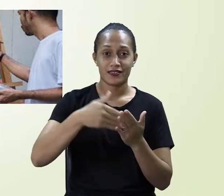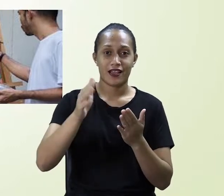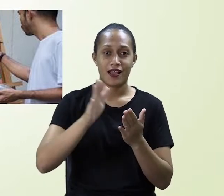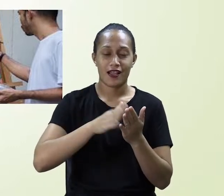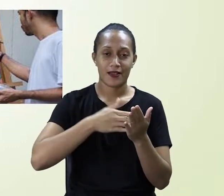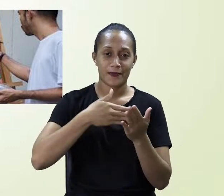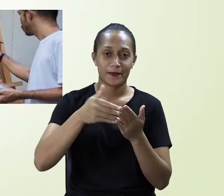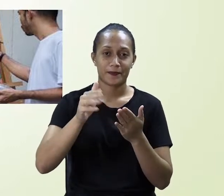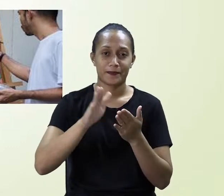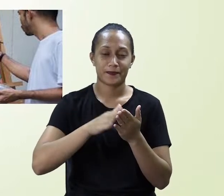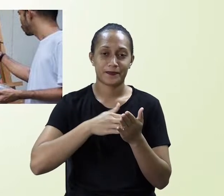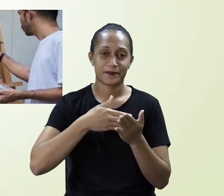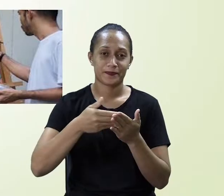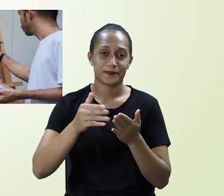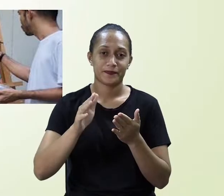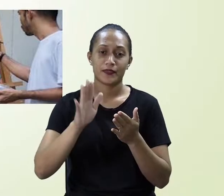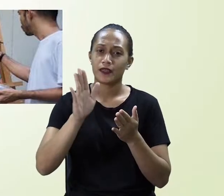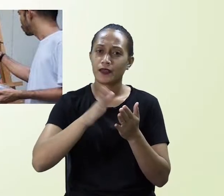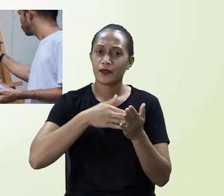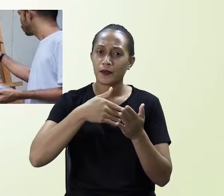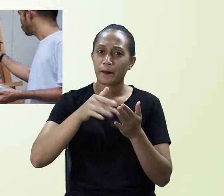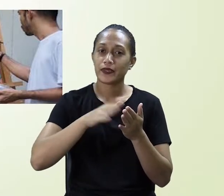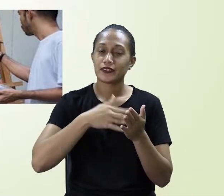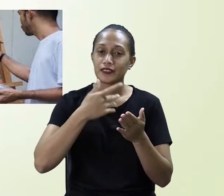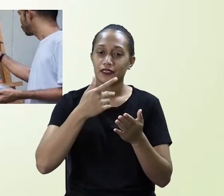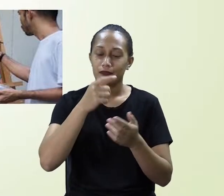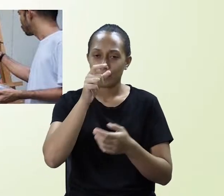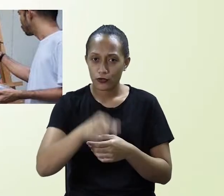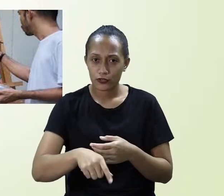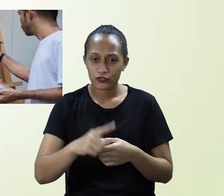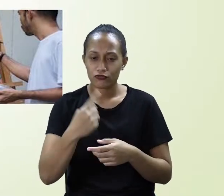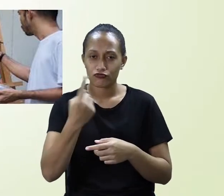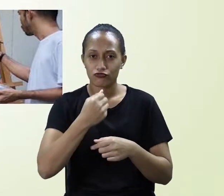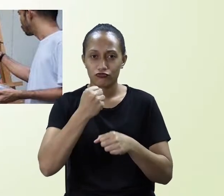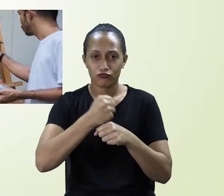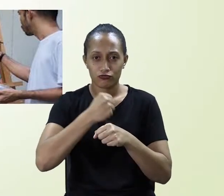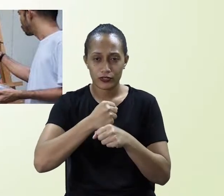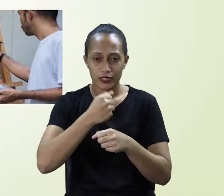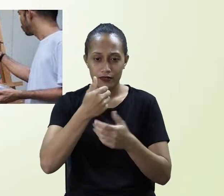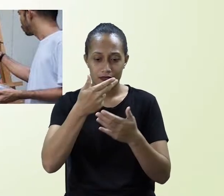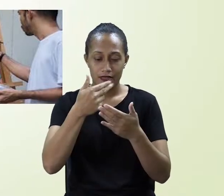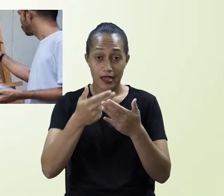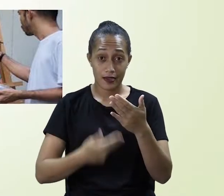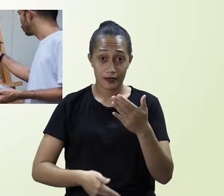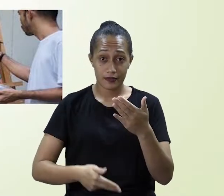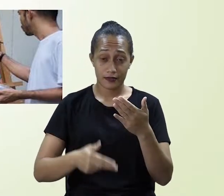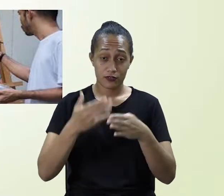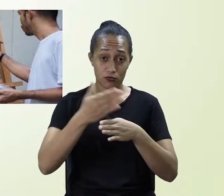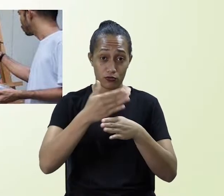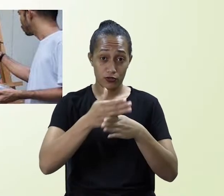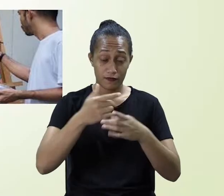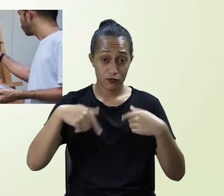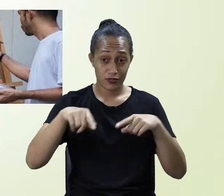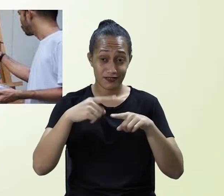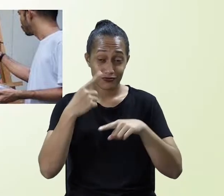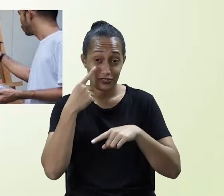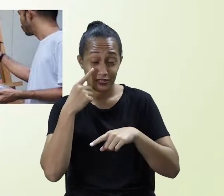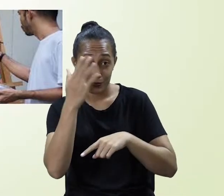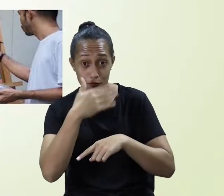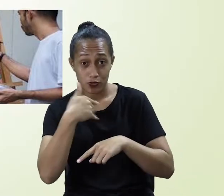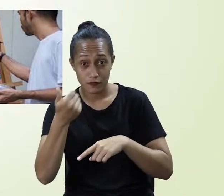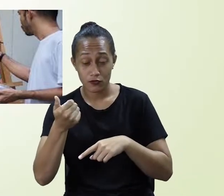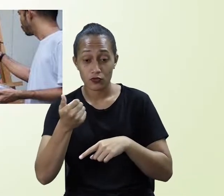us to admire. A painter is an artist who paints pictures. A painter is someone who